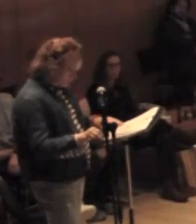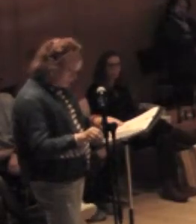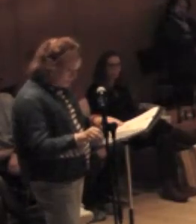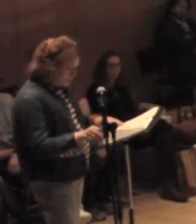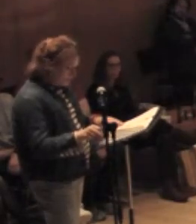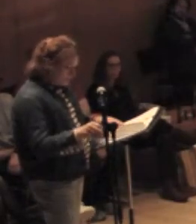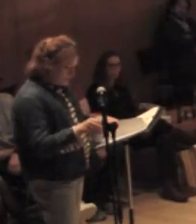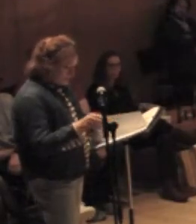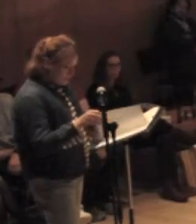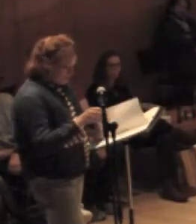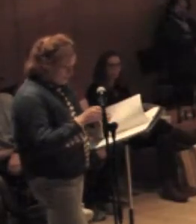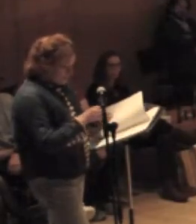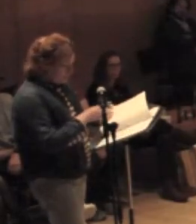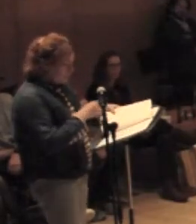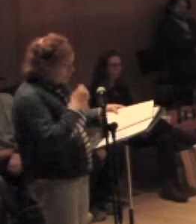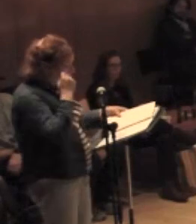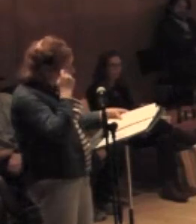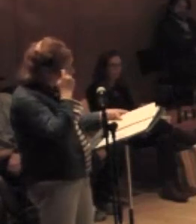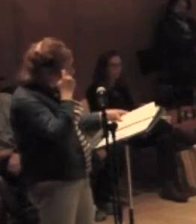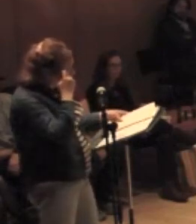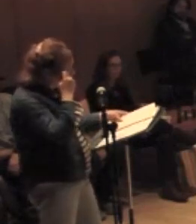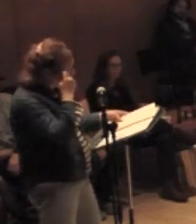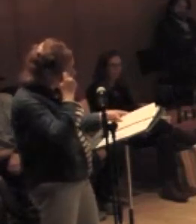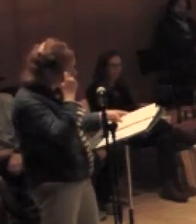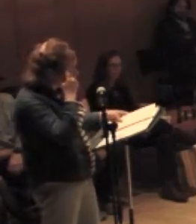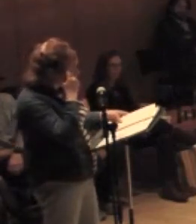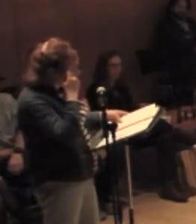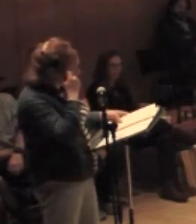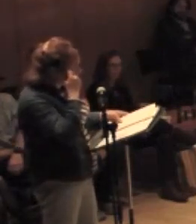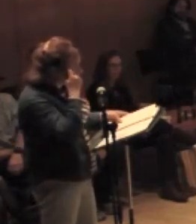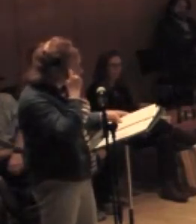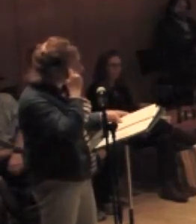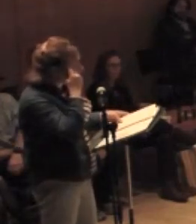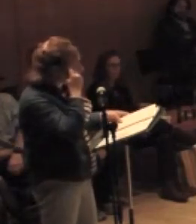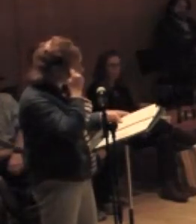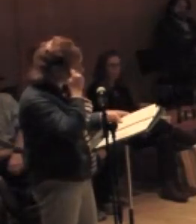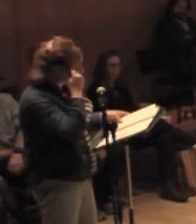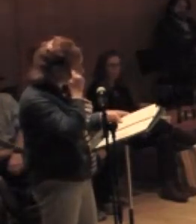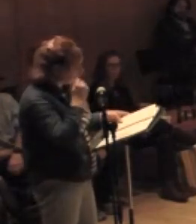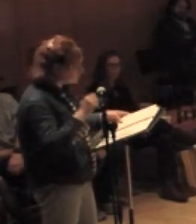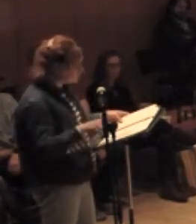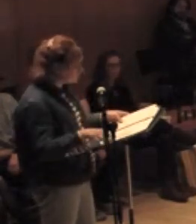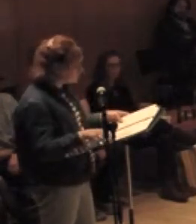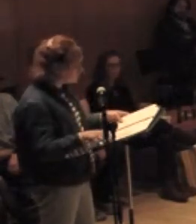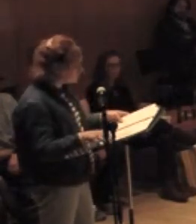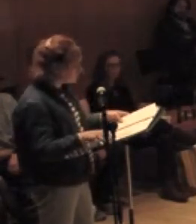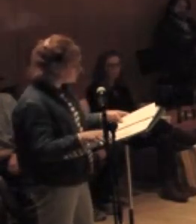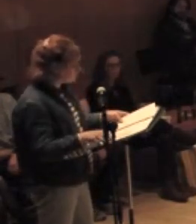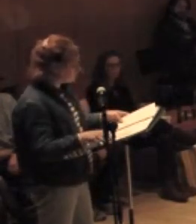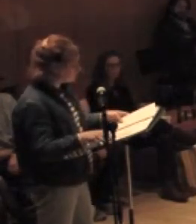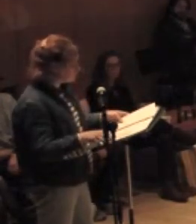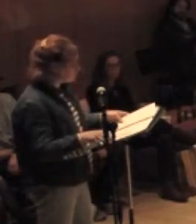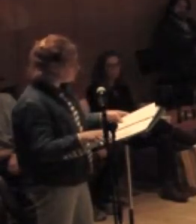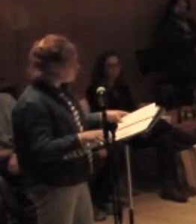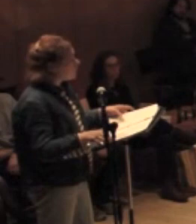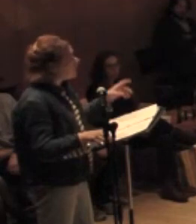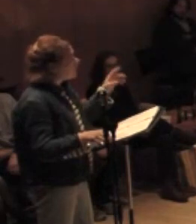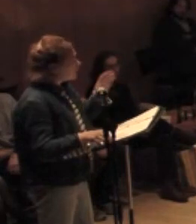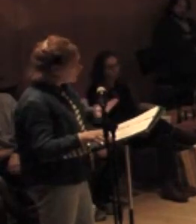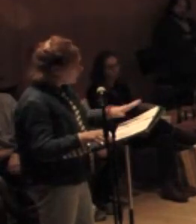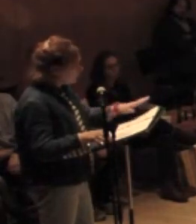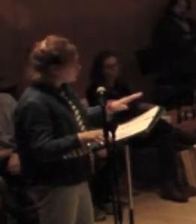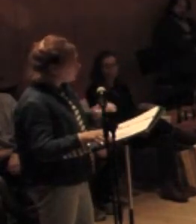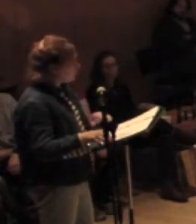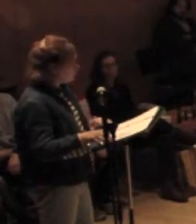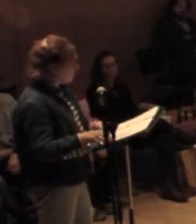on a trip where is he he's been gone for so long where is he he can't you say where